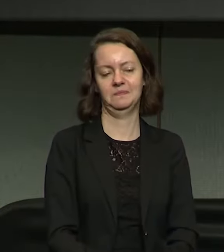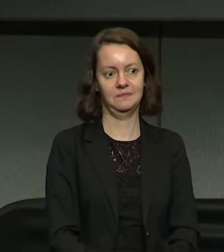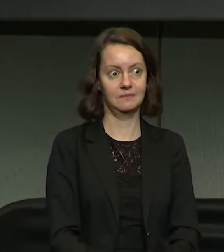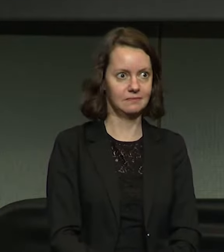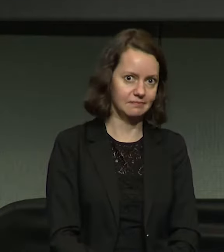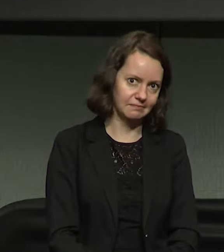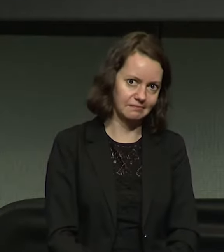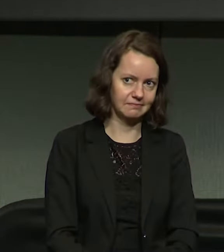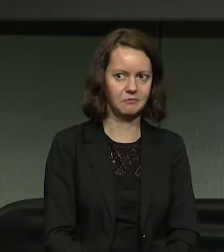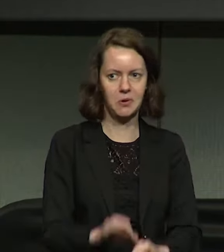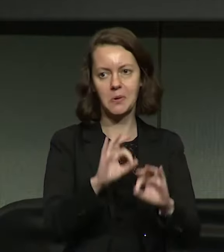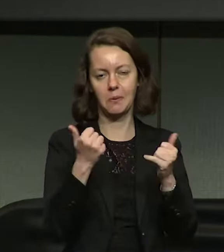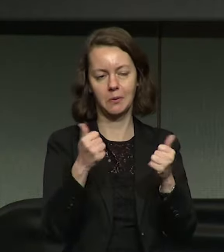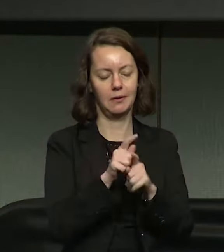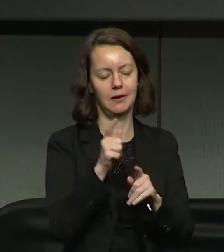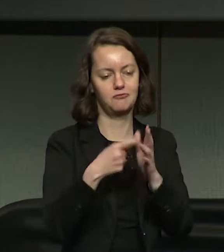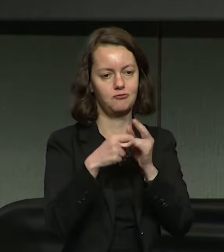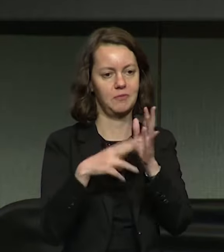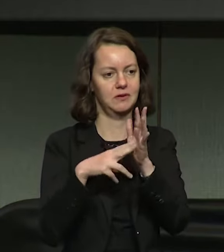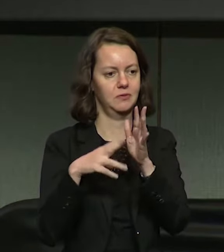Nobody's as good as Robin Williams, so